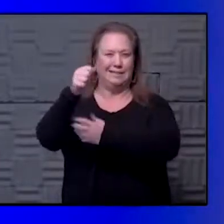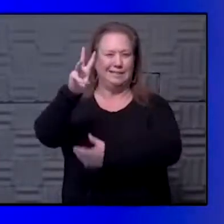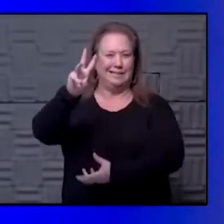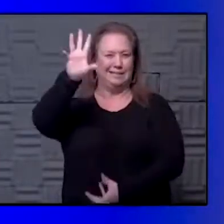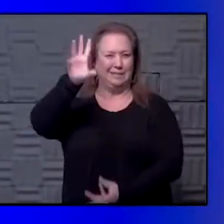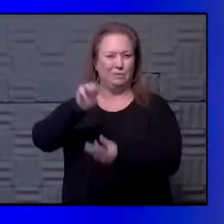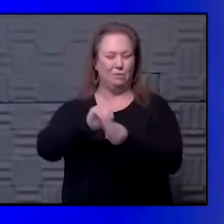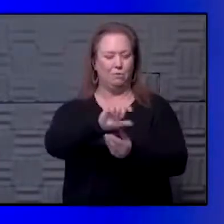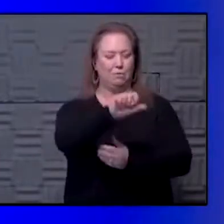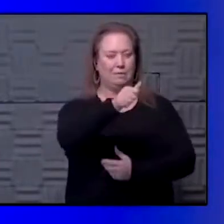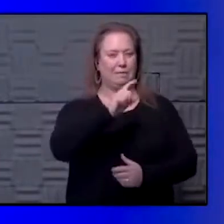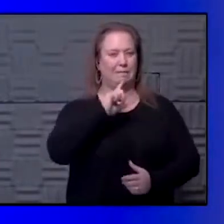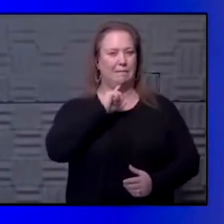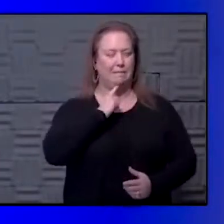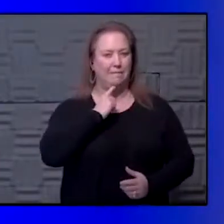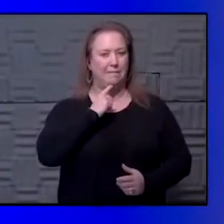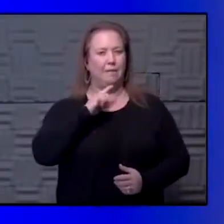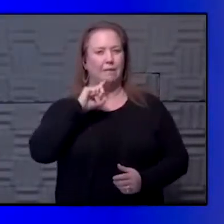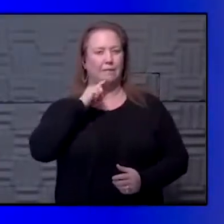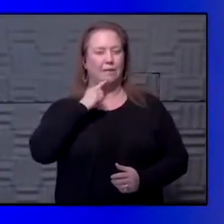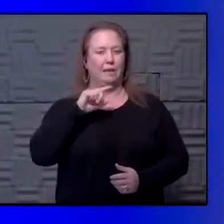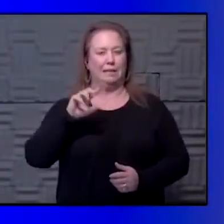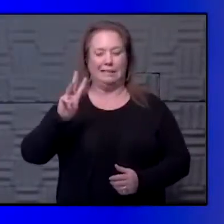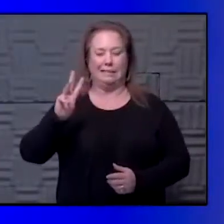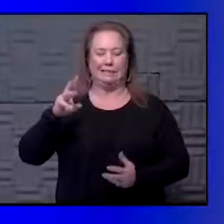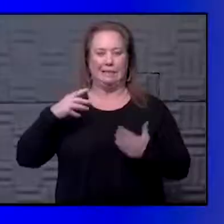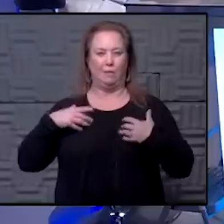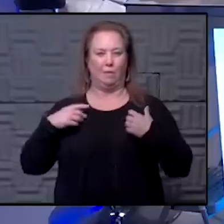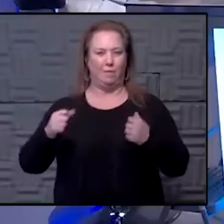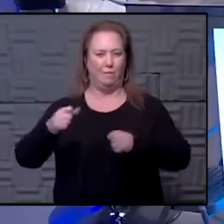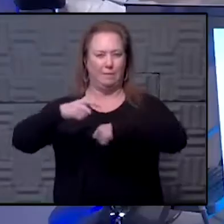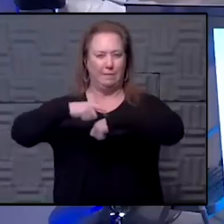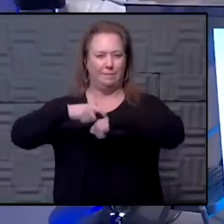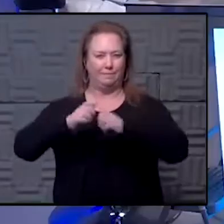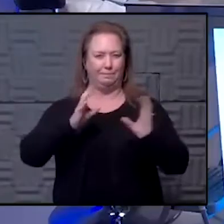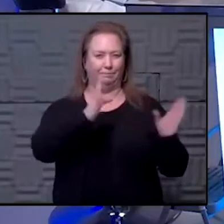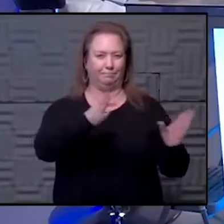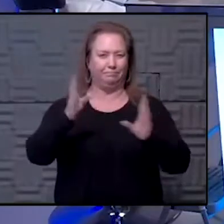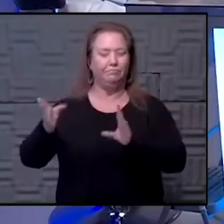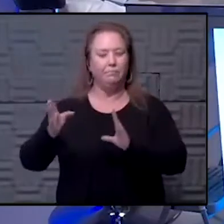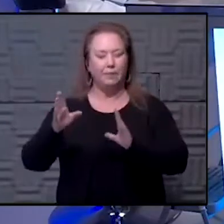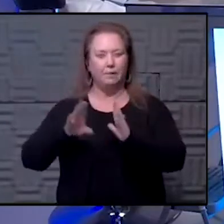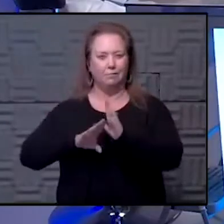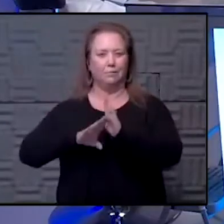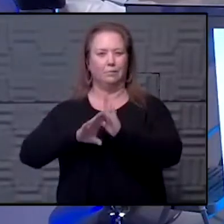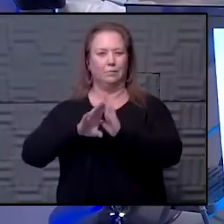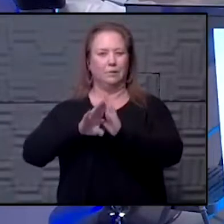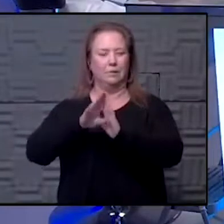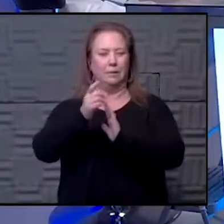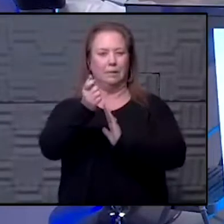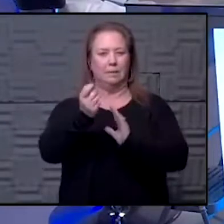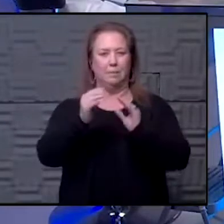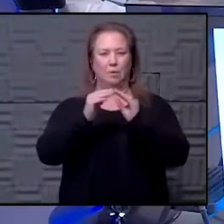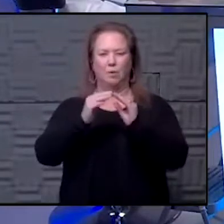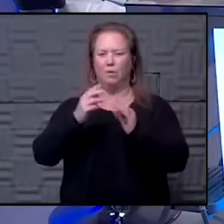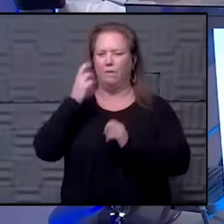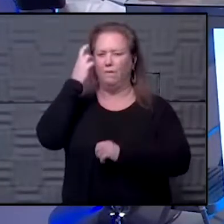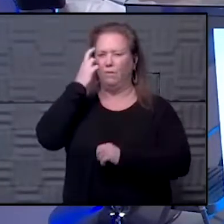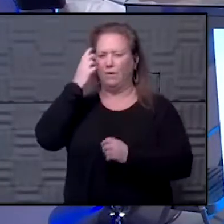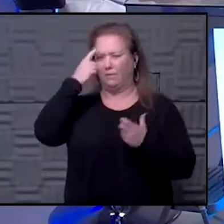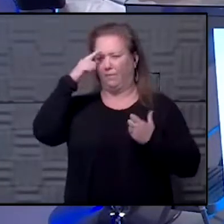with 10 in that acute phase and 6 in that recovery phase. So it is starting to edge back up there again a little bit. What do you attribute